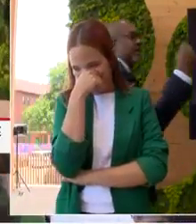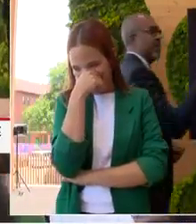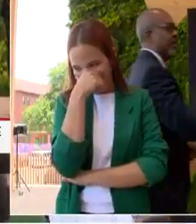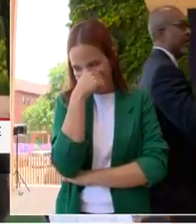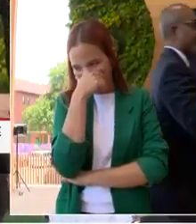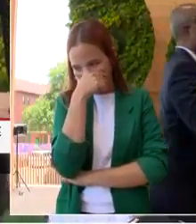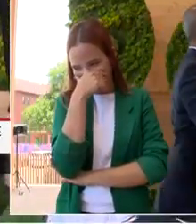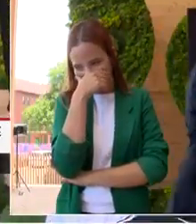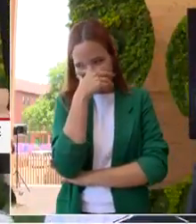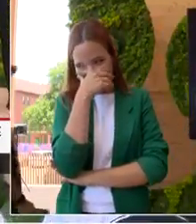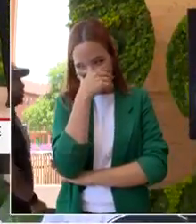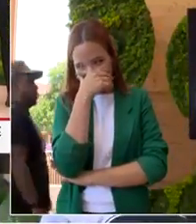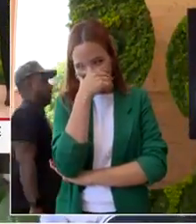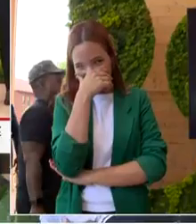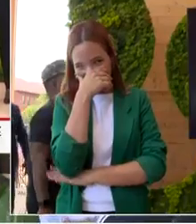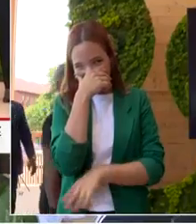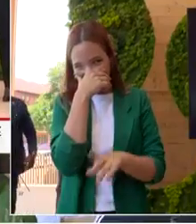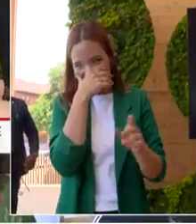us to get this ribbon cut.